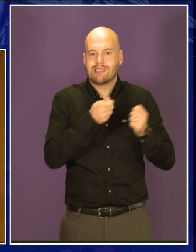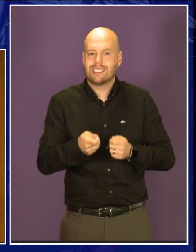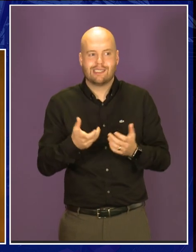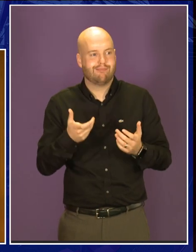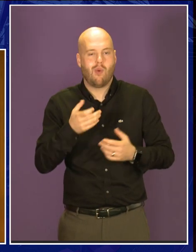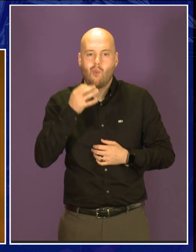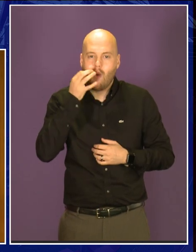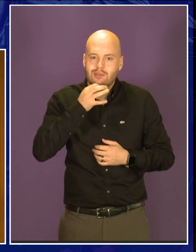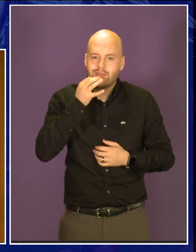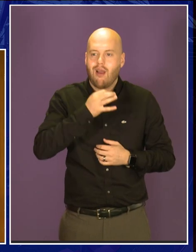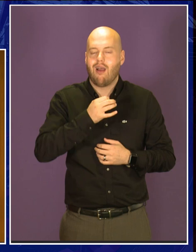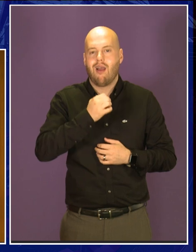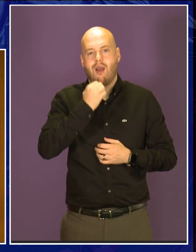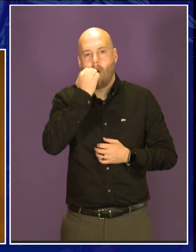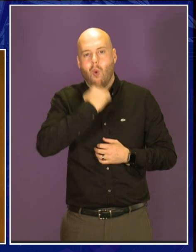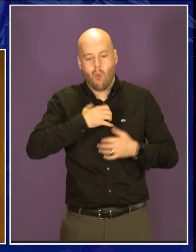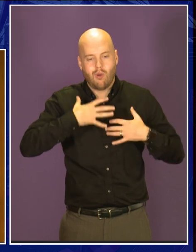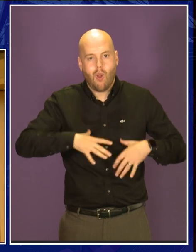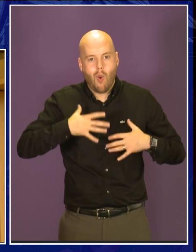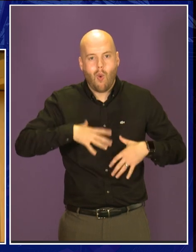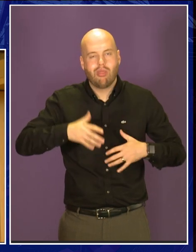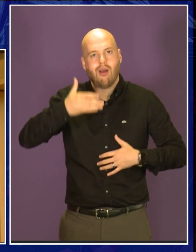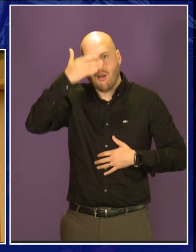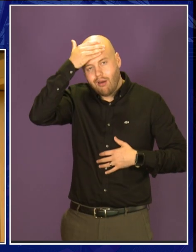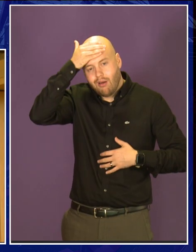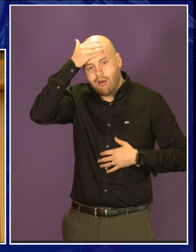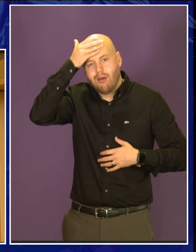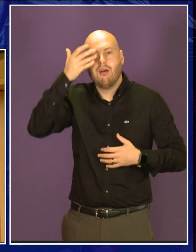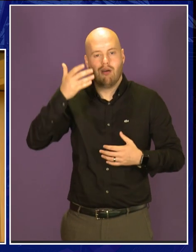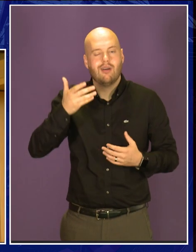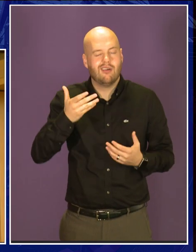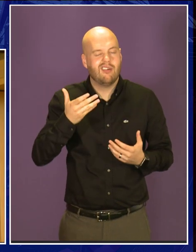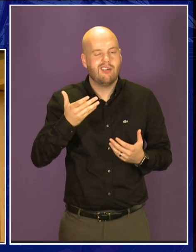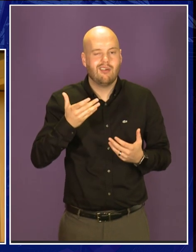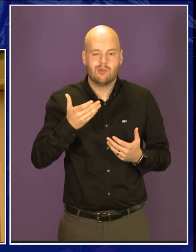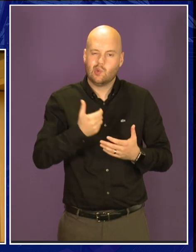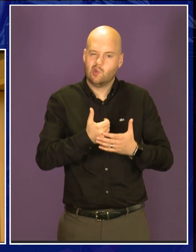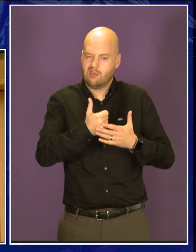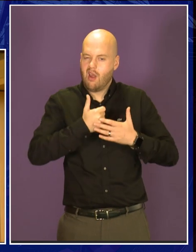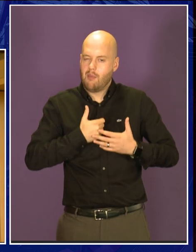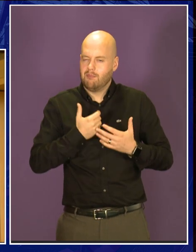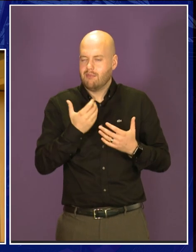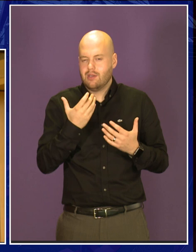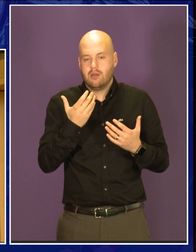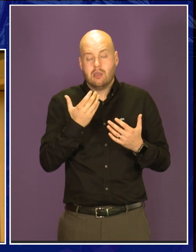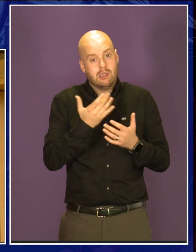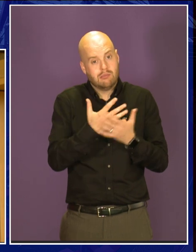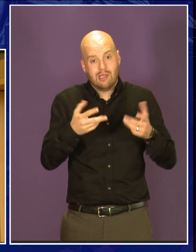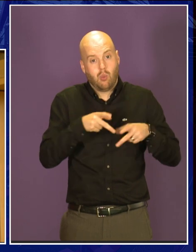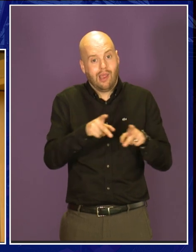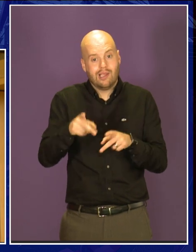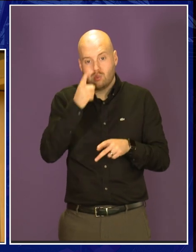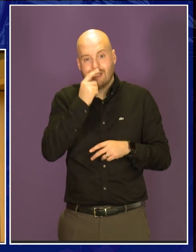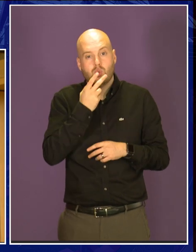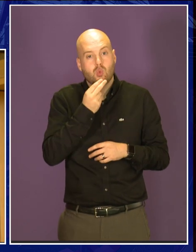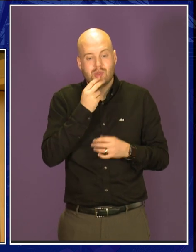a very water and cold clothes and would put on my head and warm me up. There's many ways we use the soil to